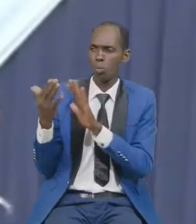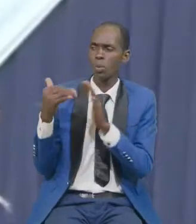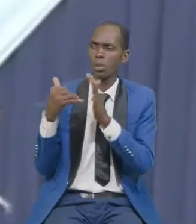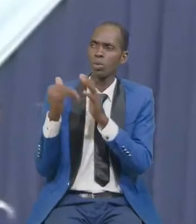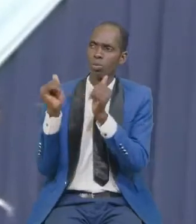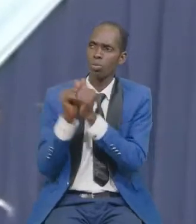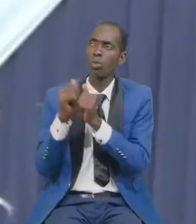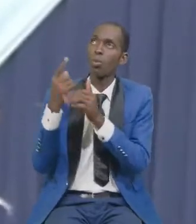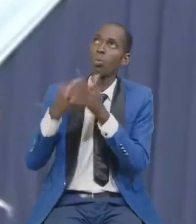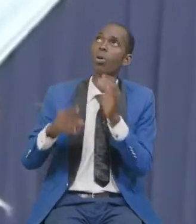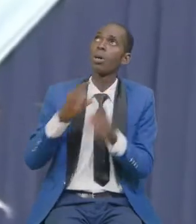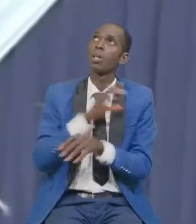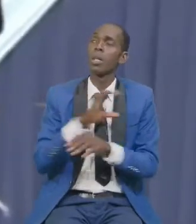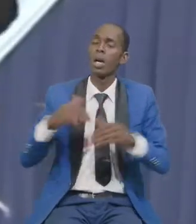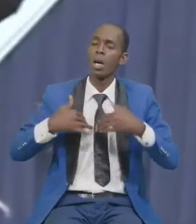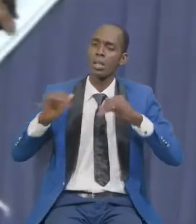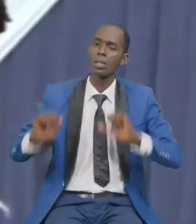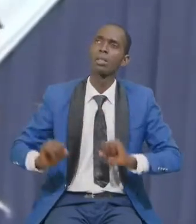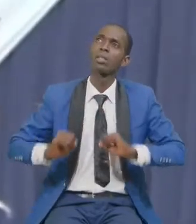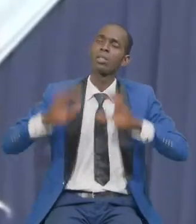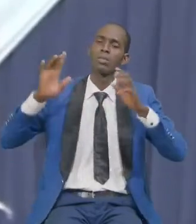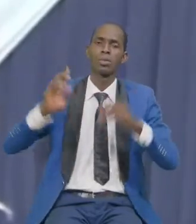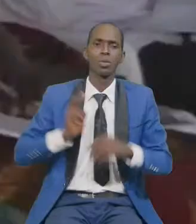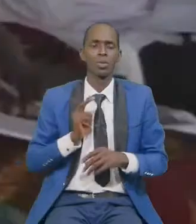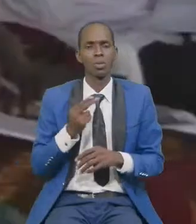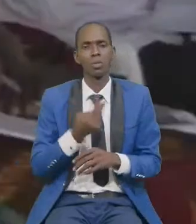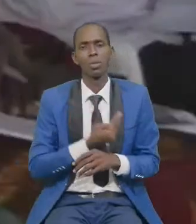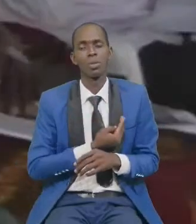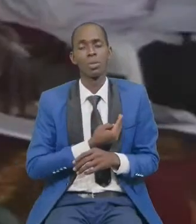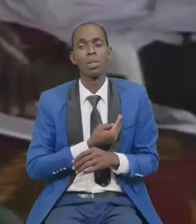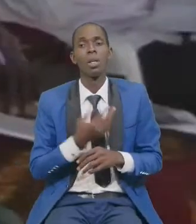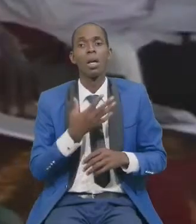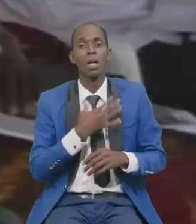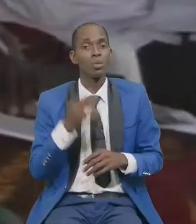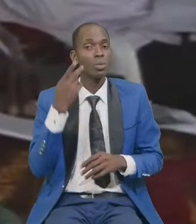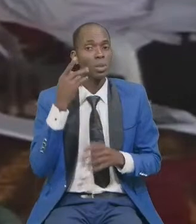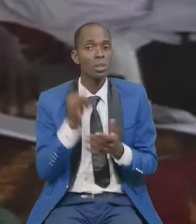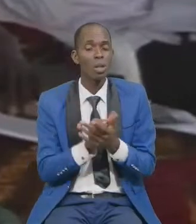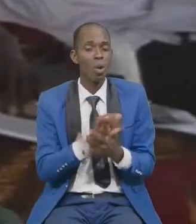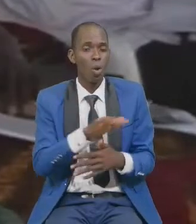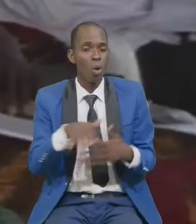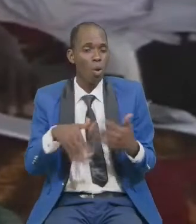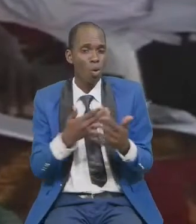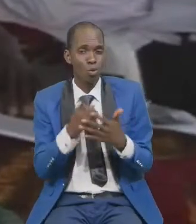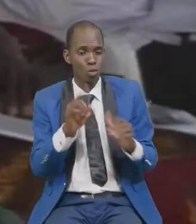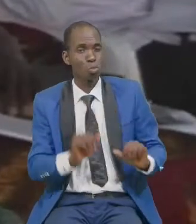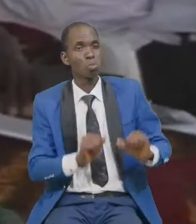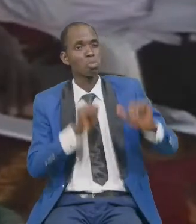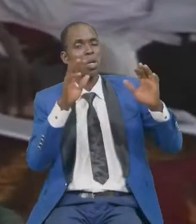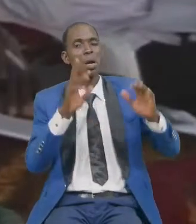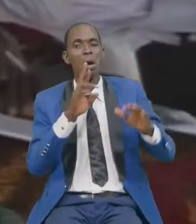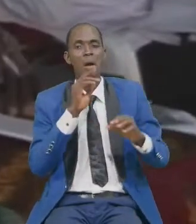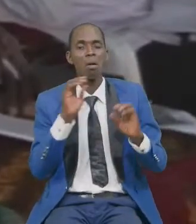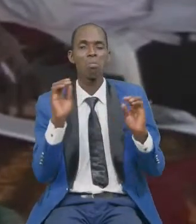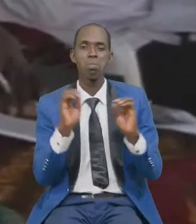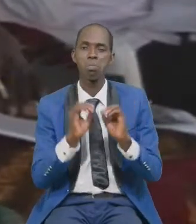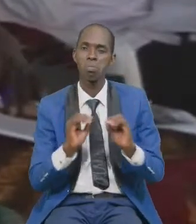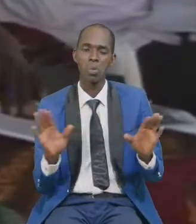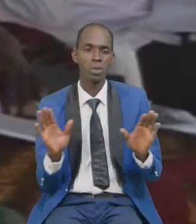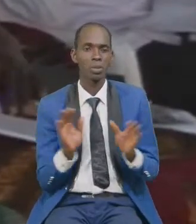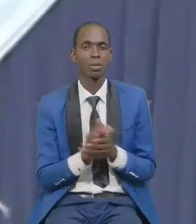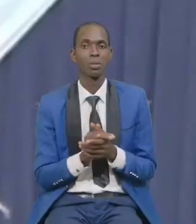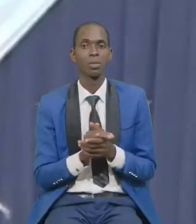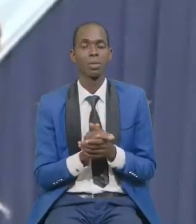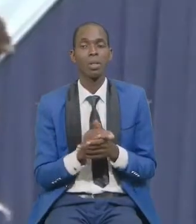up. And you know that all those things are nothing. And as we enter that life of fellowship with